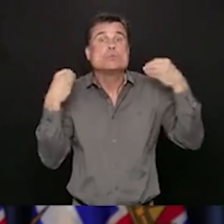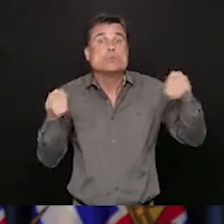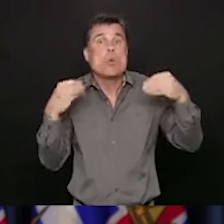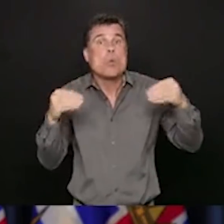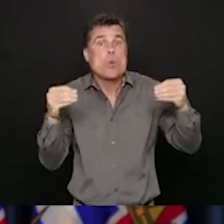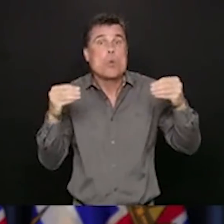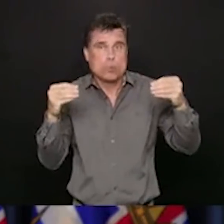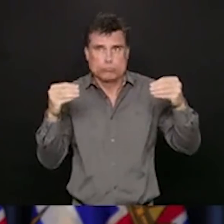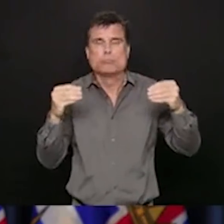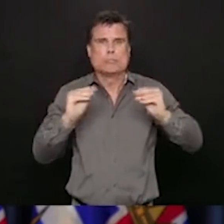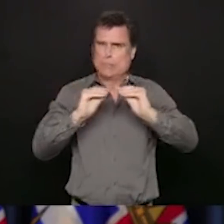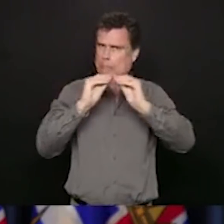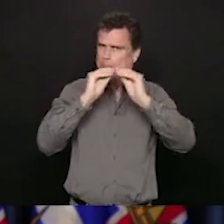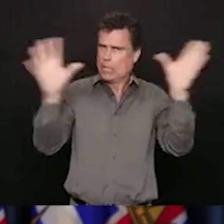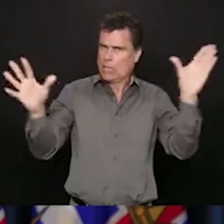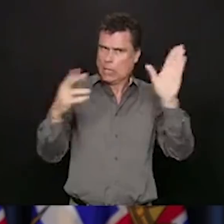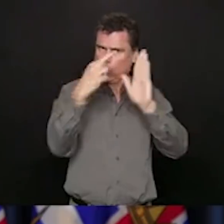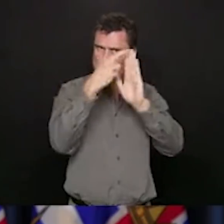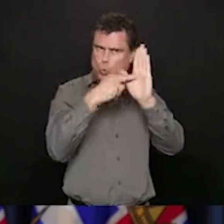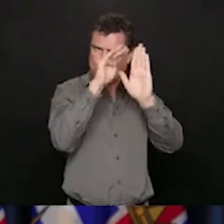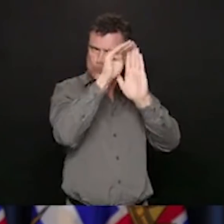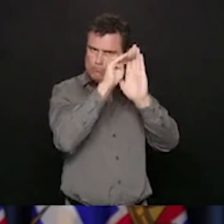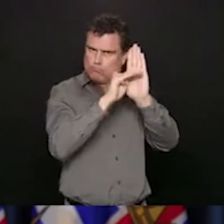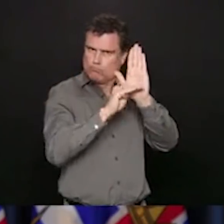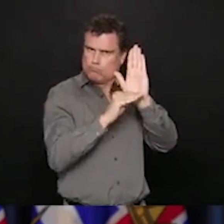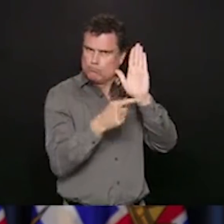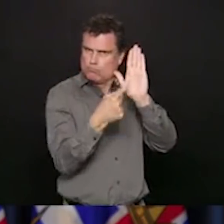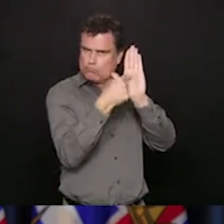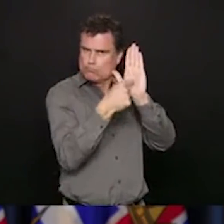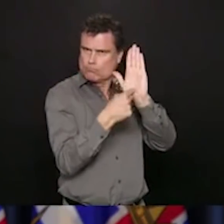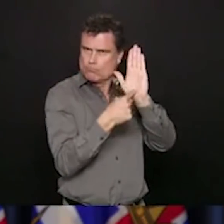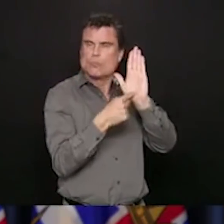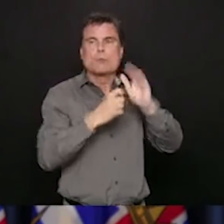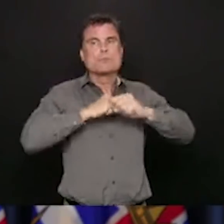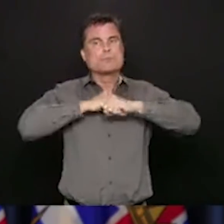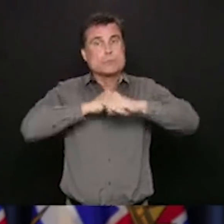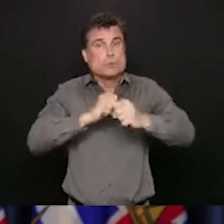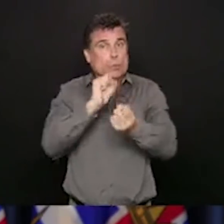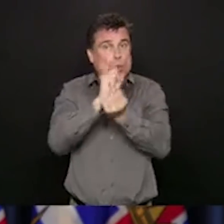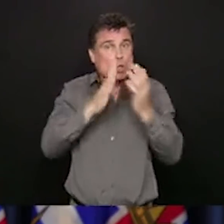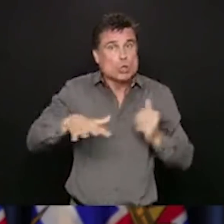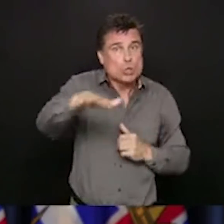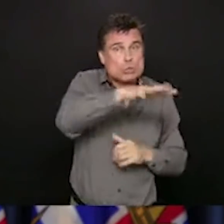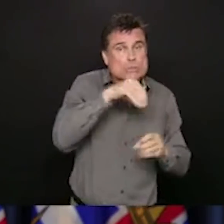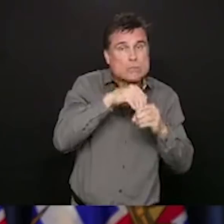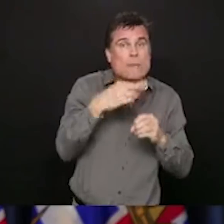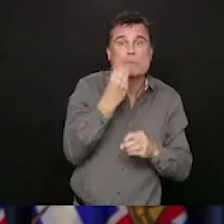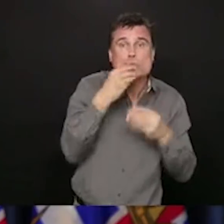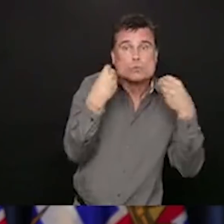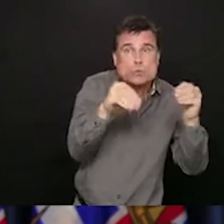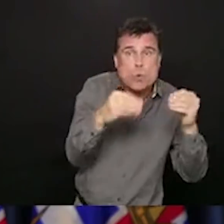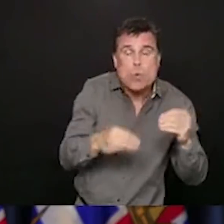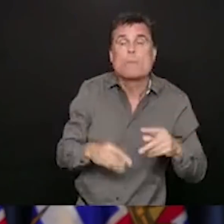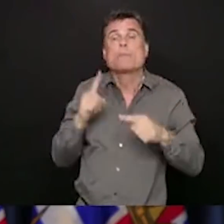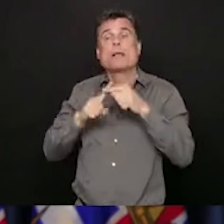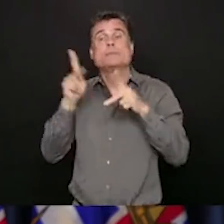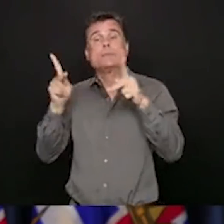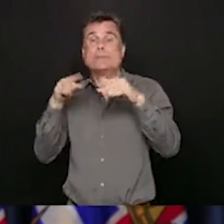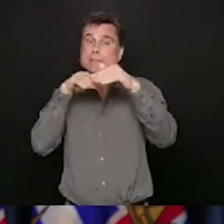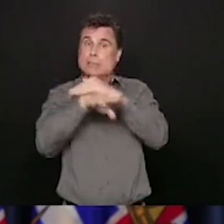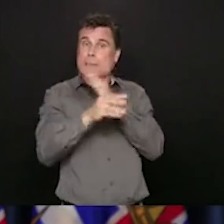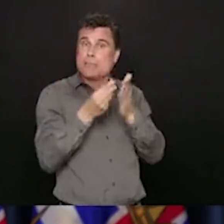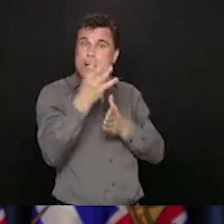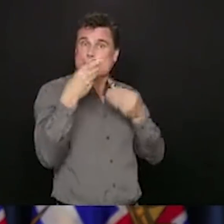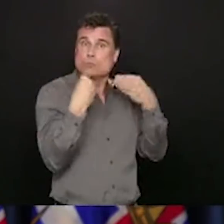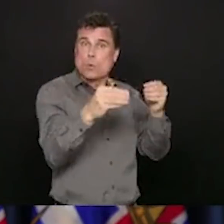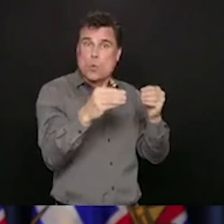place to protect workers, of course, but also to protect the consuming public. That will not change as we outline our plans next week.